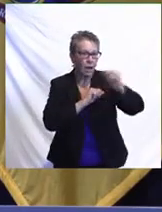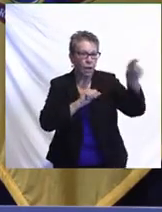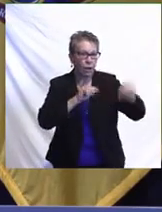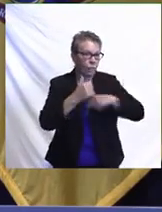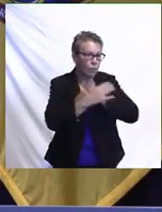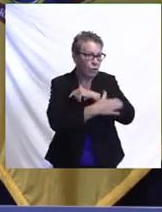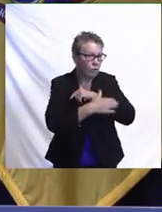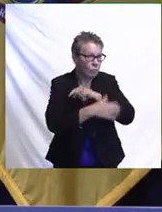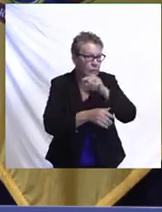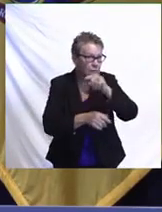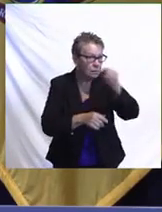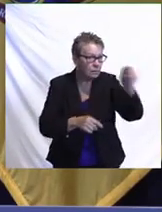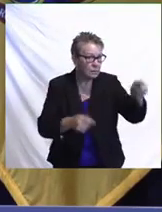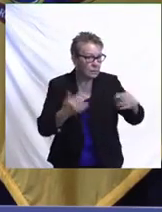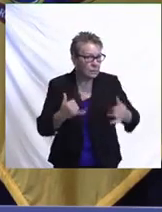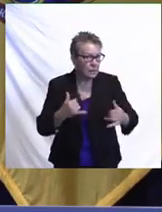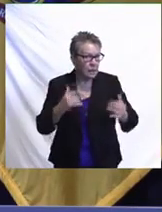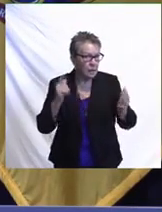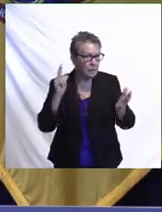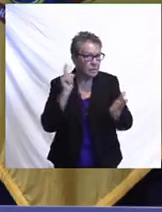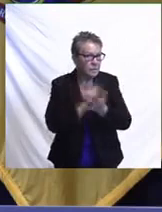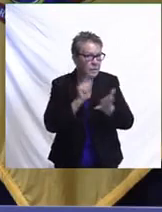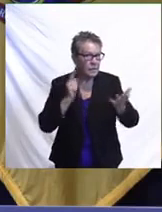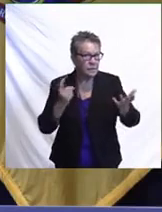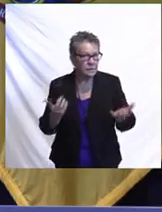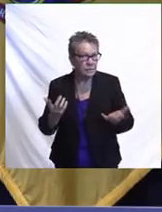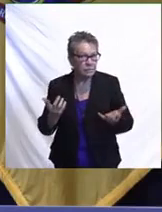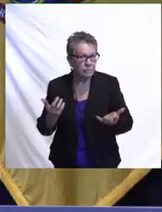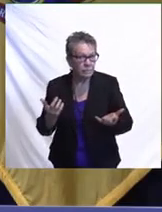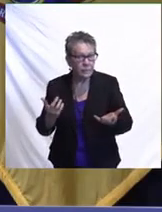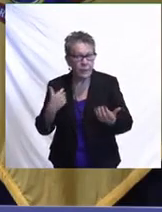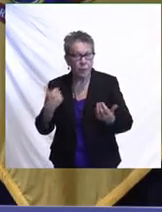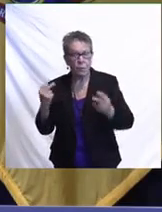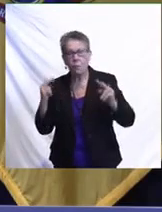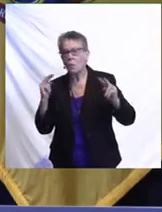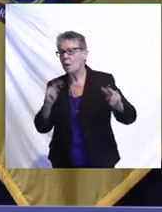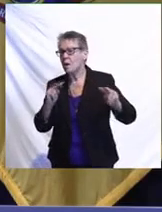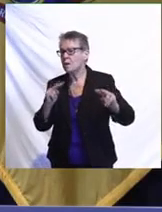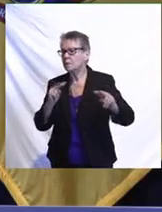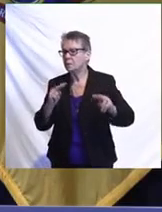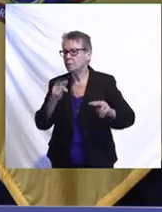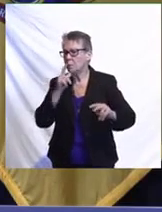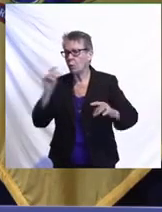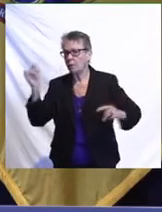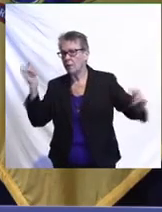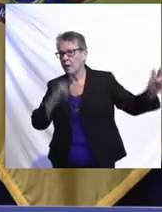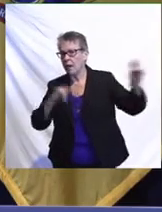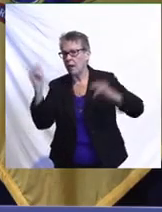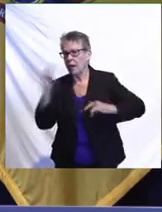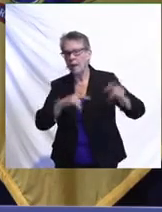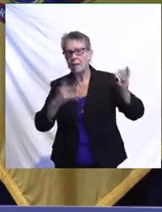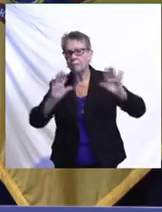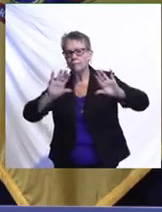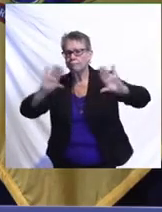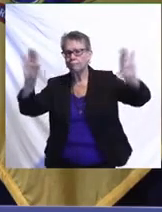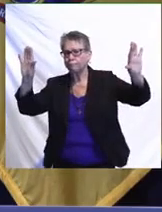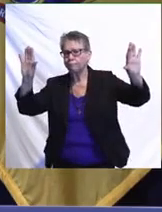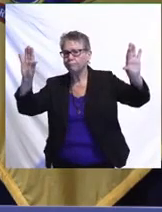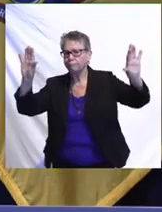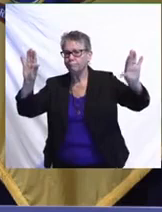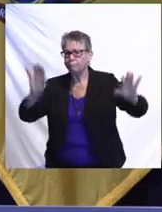that's something that we're watching very closely. This is clearly a time, I think, when you want to be mindful of where you're